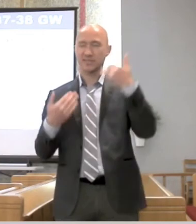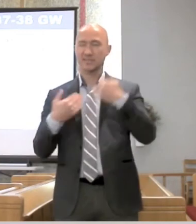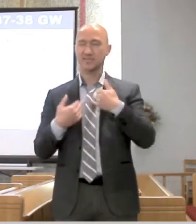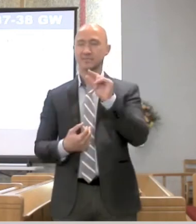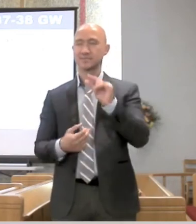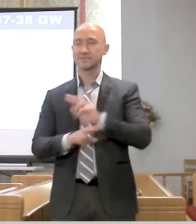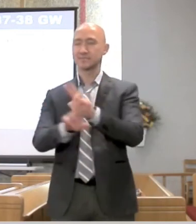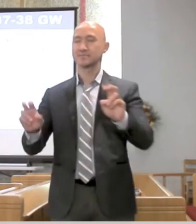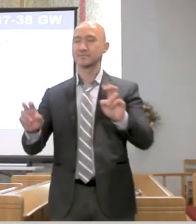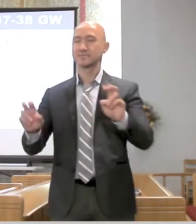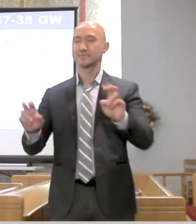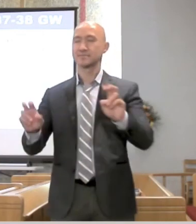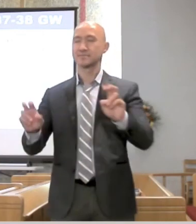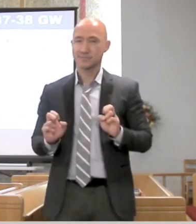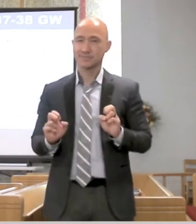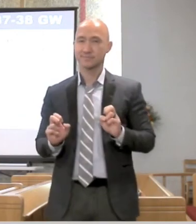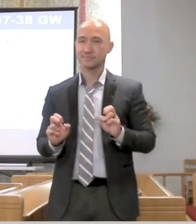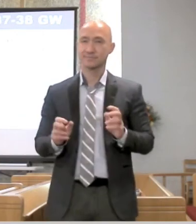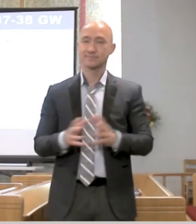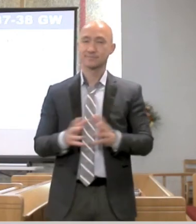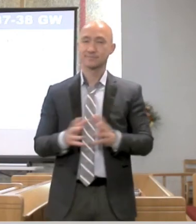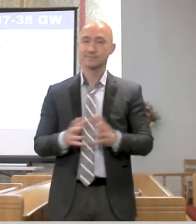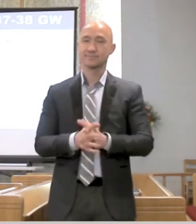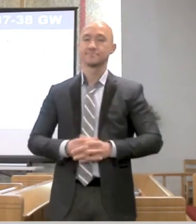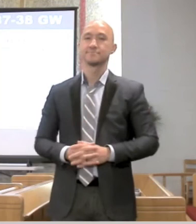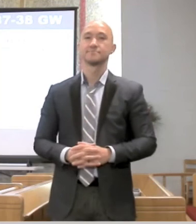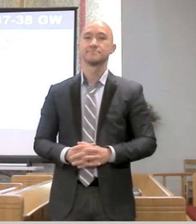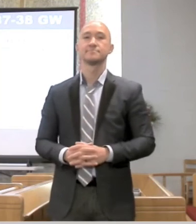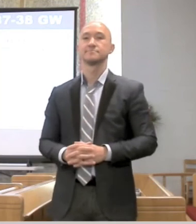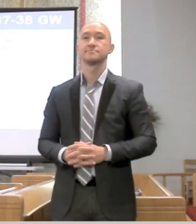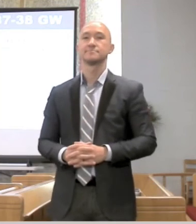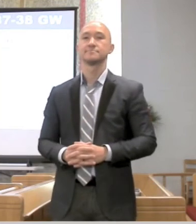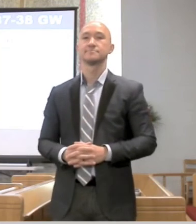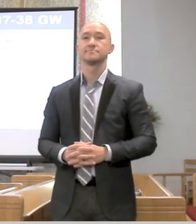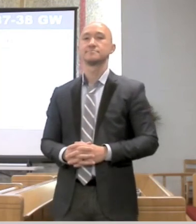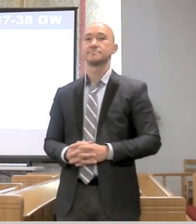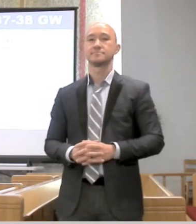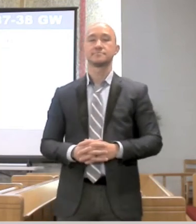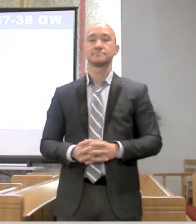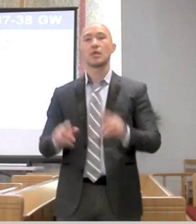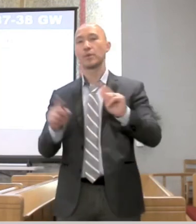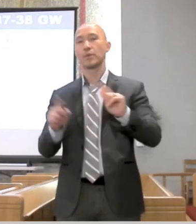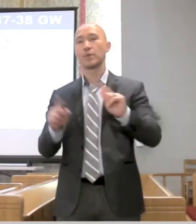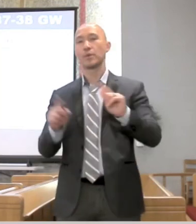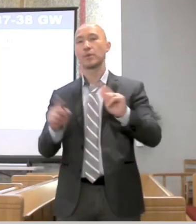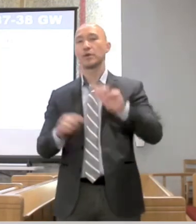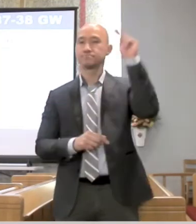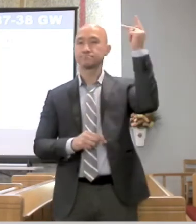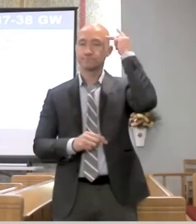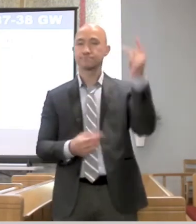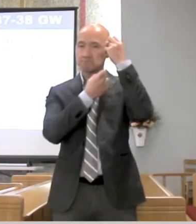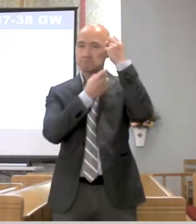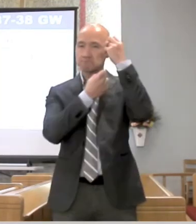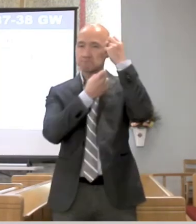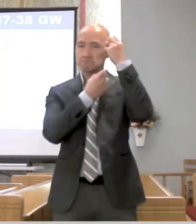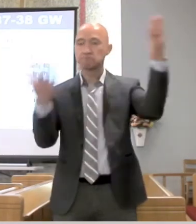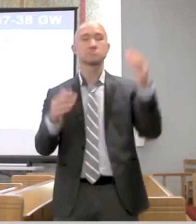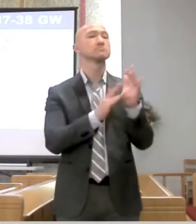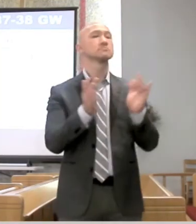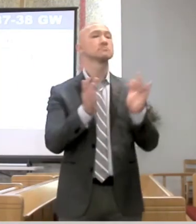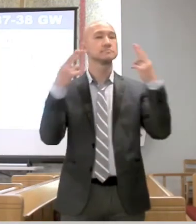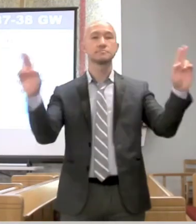him because that's where he was. He had already declared Jesus innocent. So he doesn't want to go back on